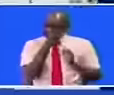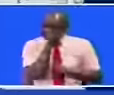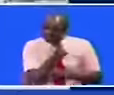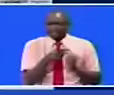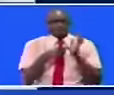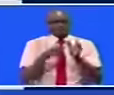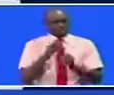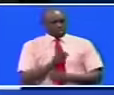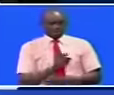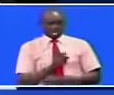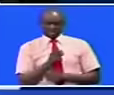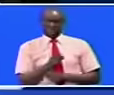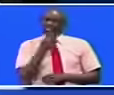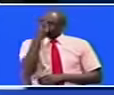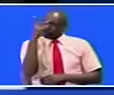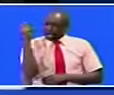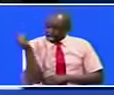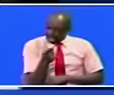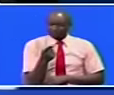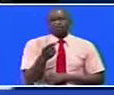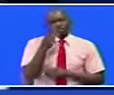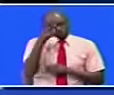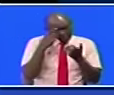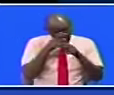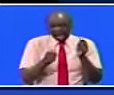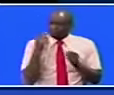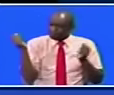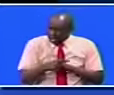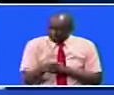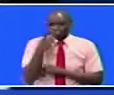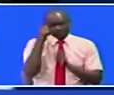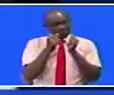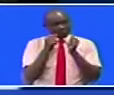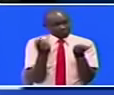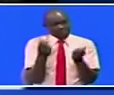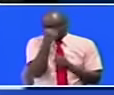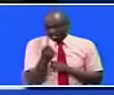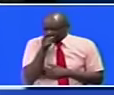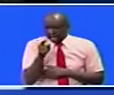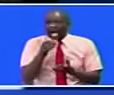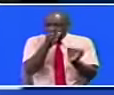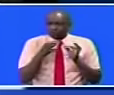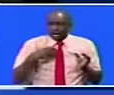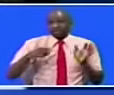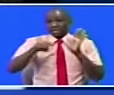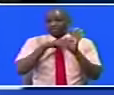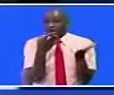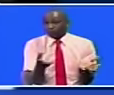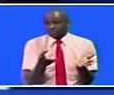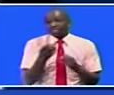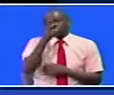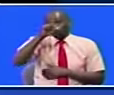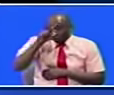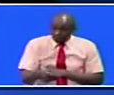raised eyebrows. For 2.5 months from the 31st of May 2015, the account had a negative balance of just